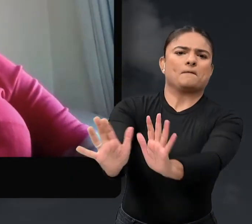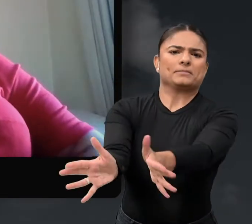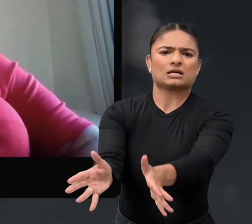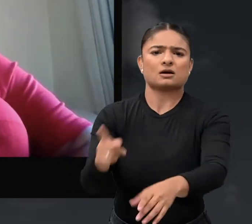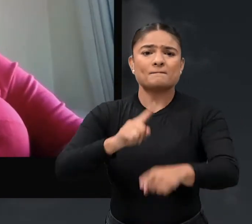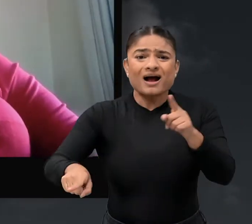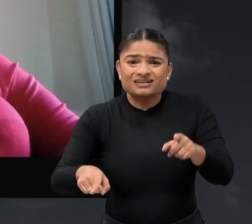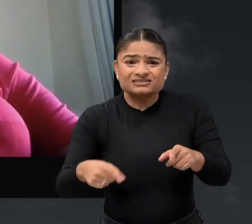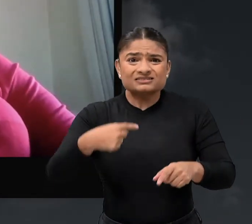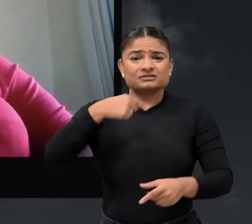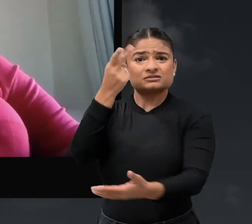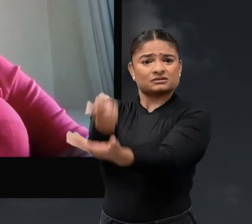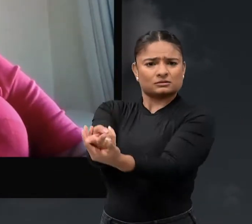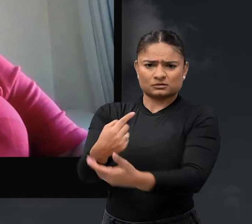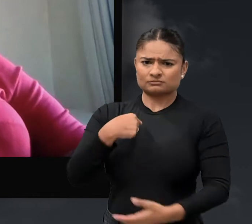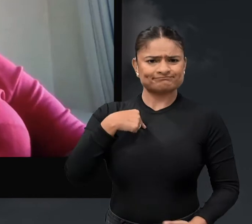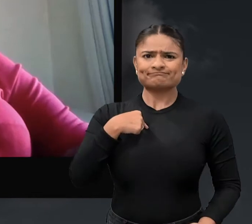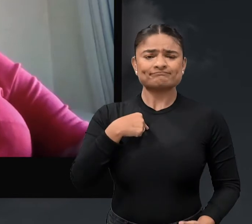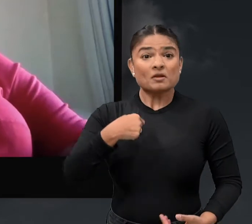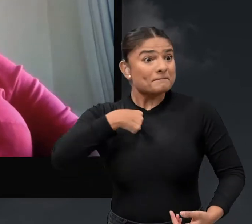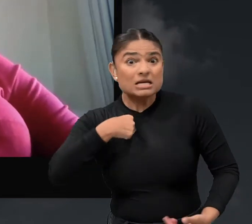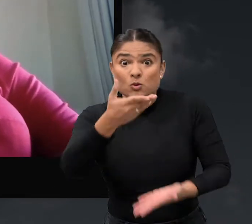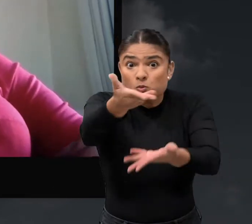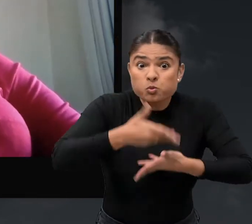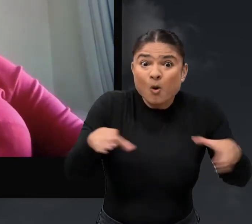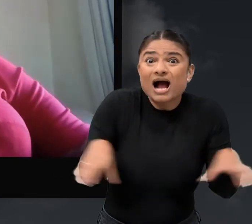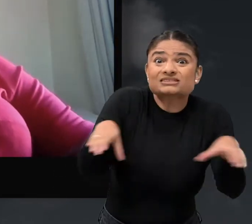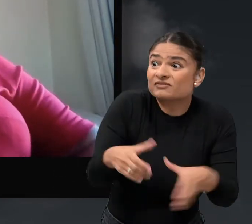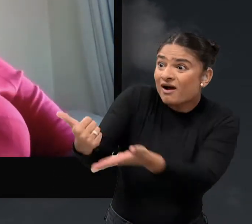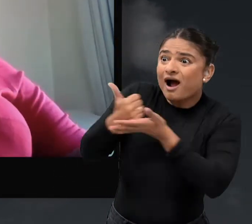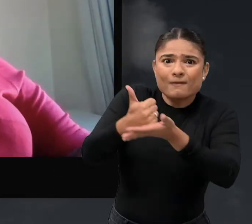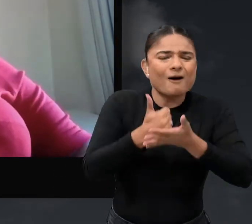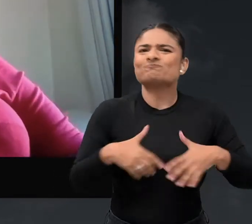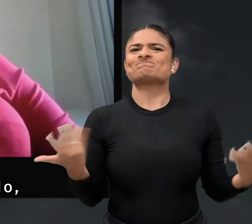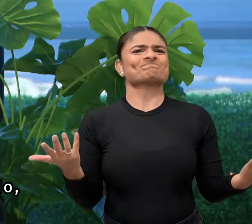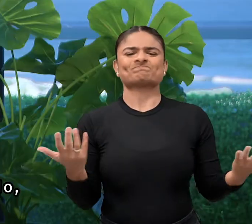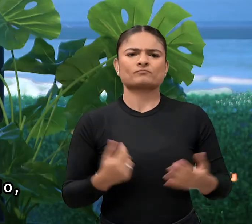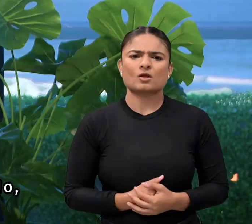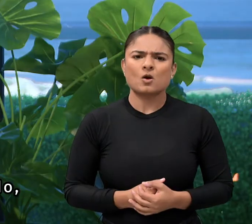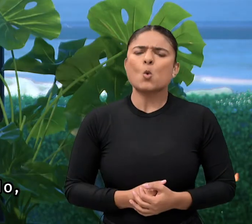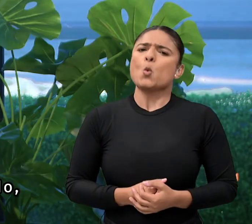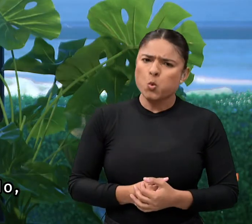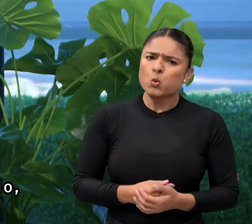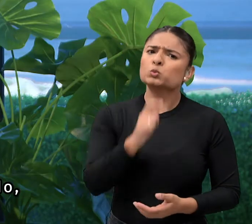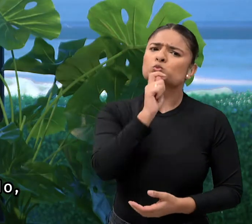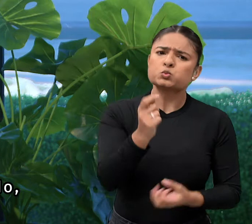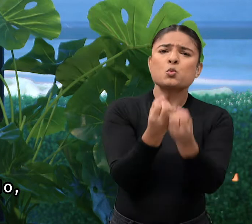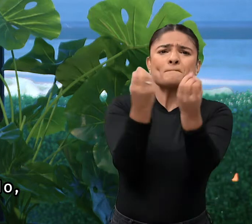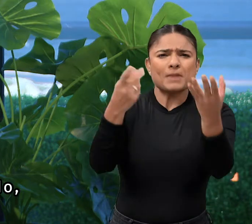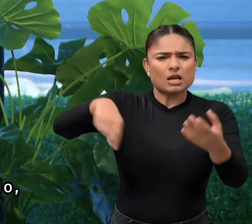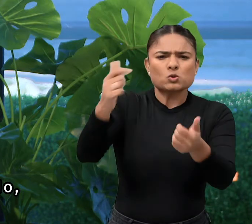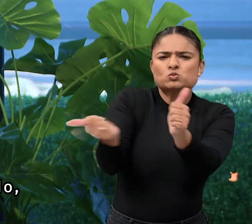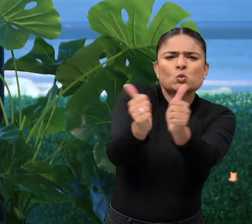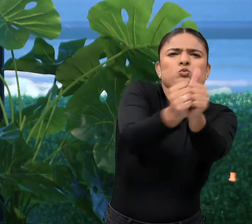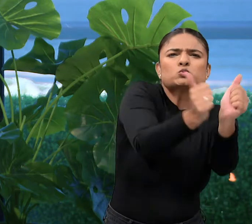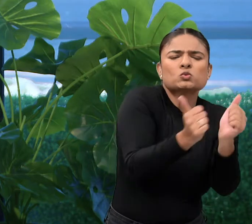HIV and are bedridden. Nothing for people like you and I who are active. Yeah, and I mean, there's so many different things that